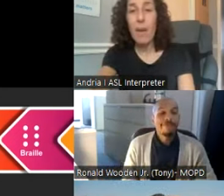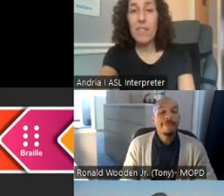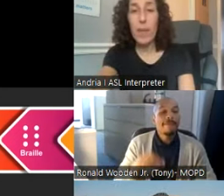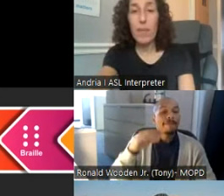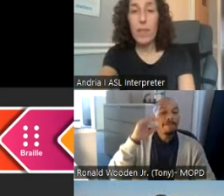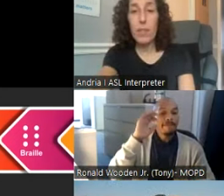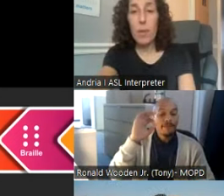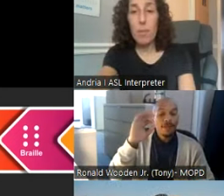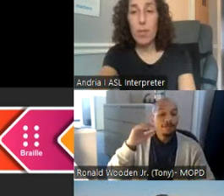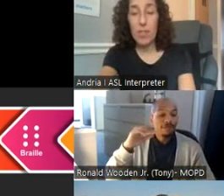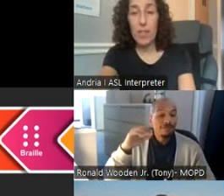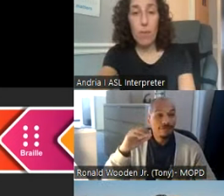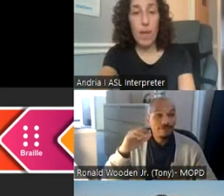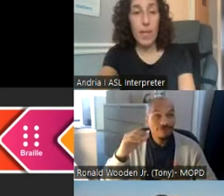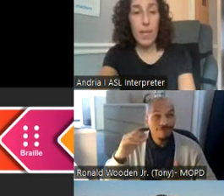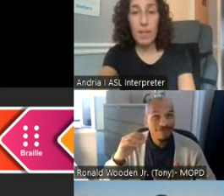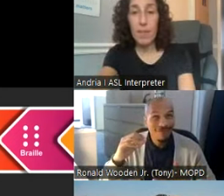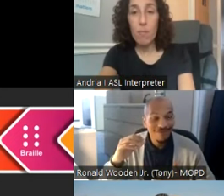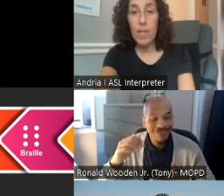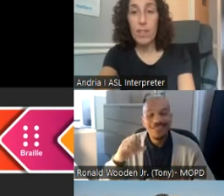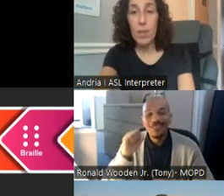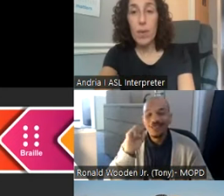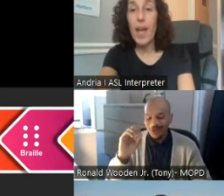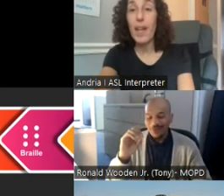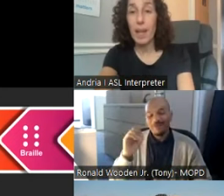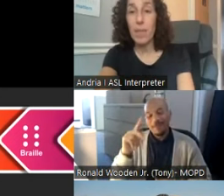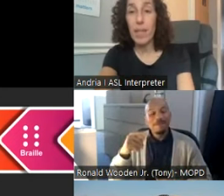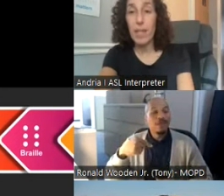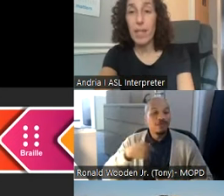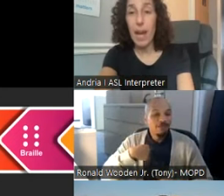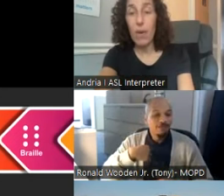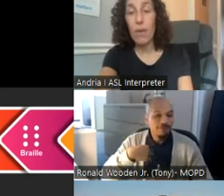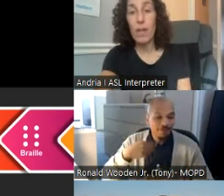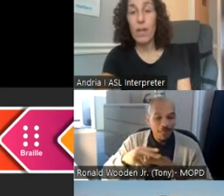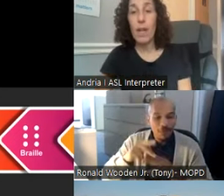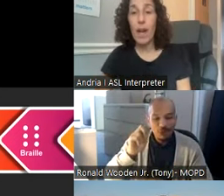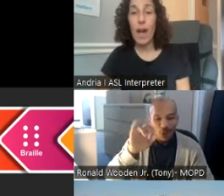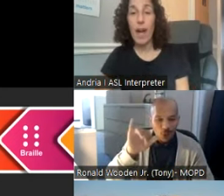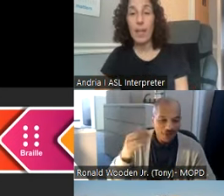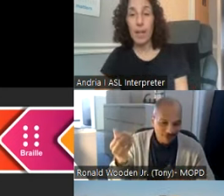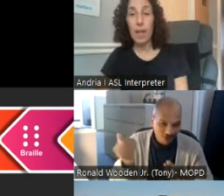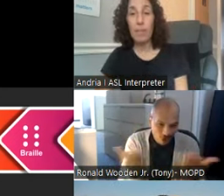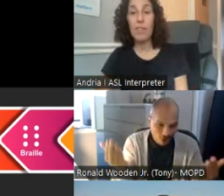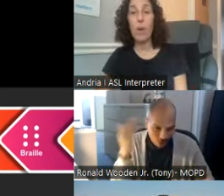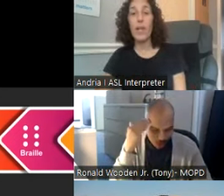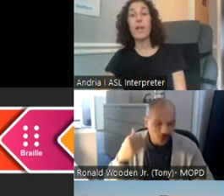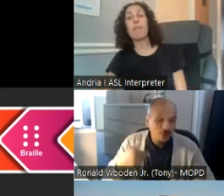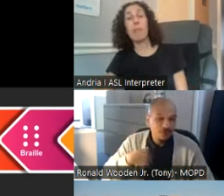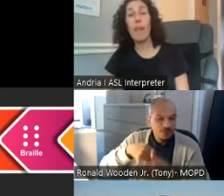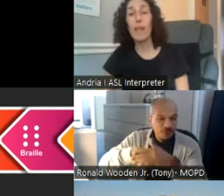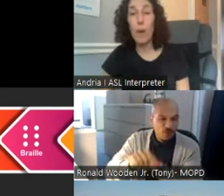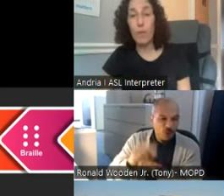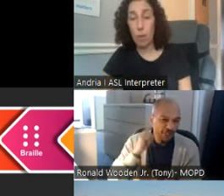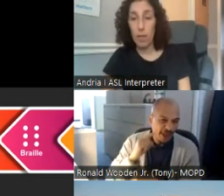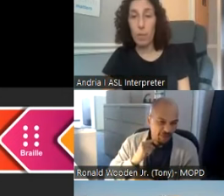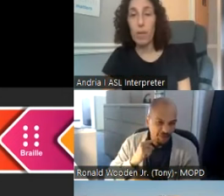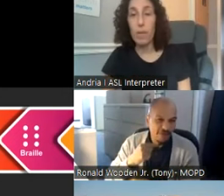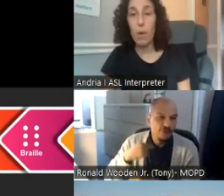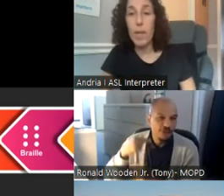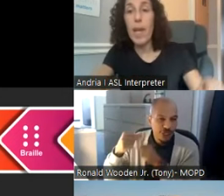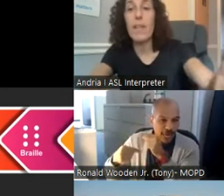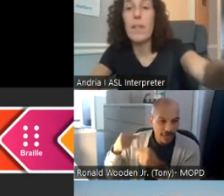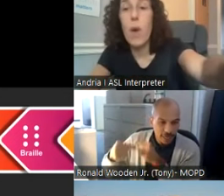Hi, I was just waiting for the interpreter to get ready. So I'm ready to go ahead and begin now. Hi, I'm Tony. Hello, everyone.